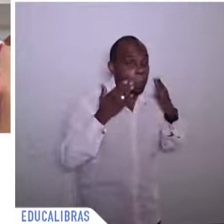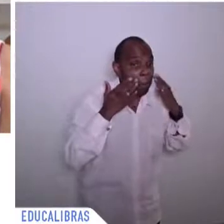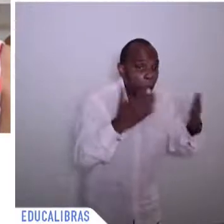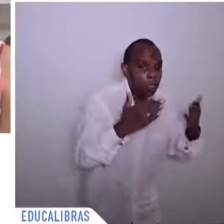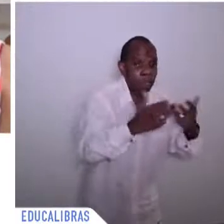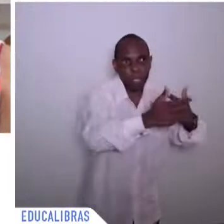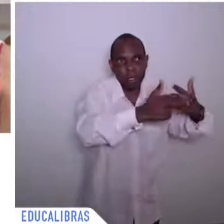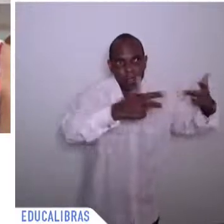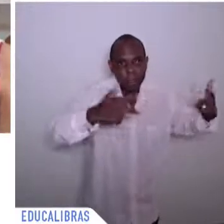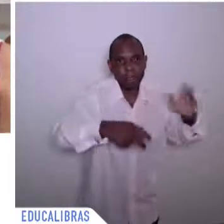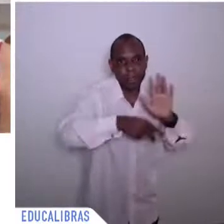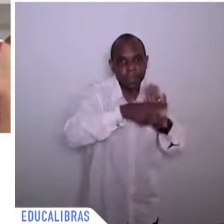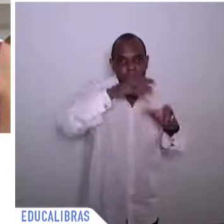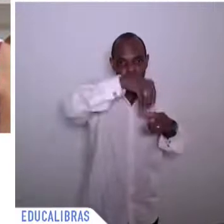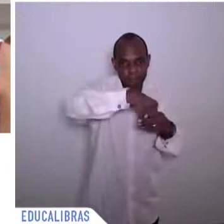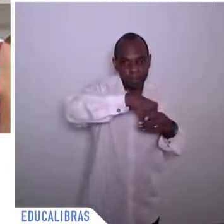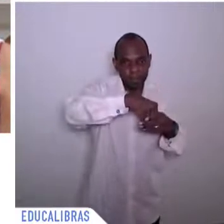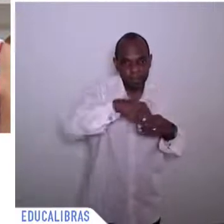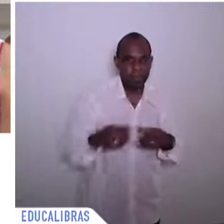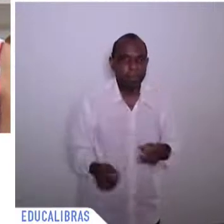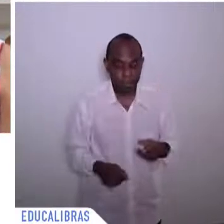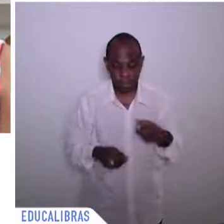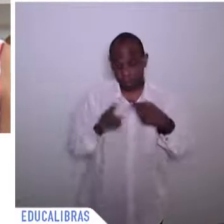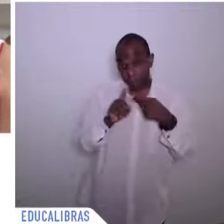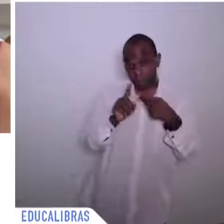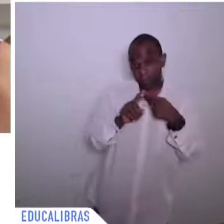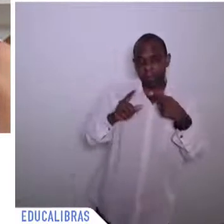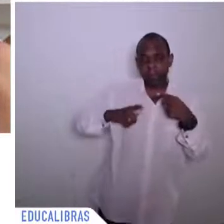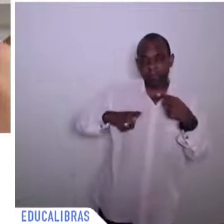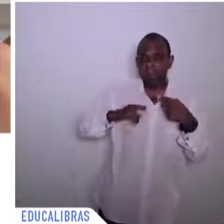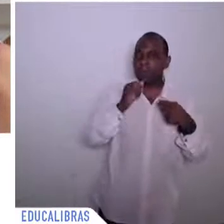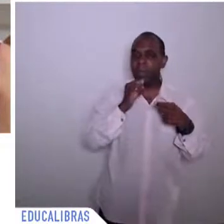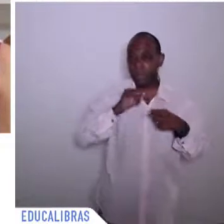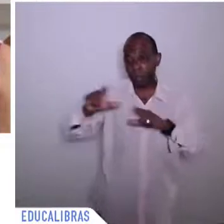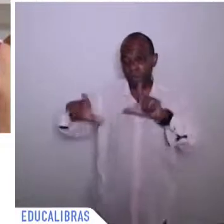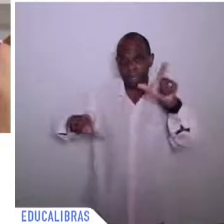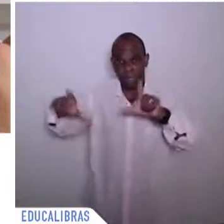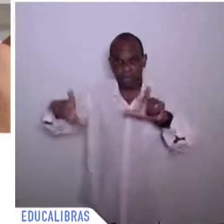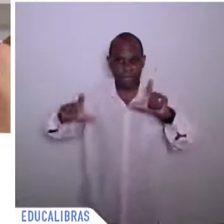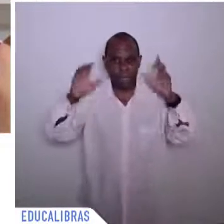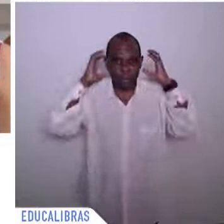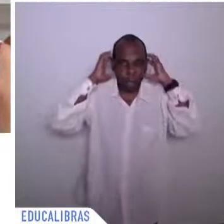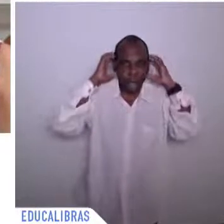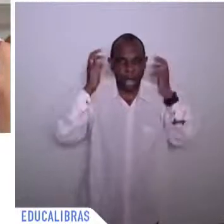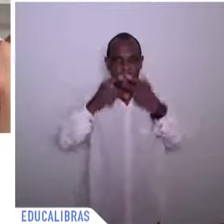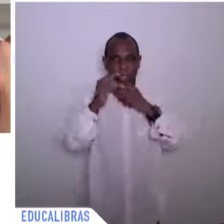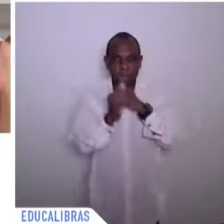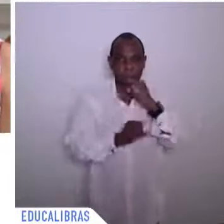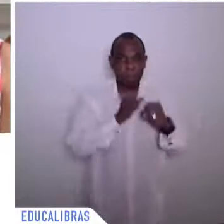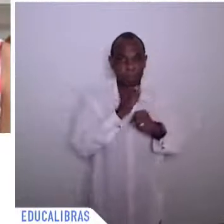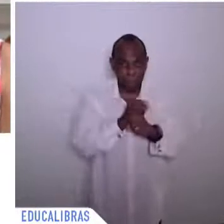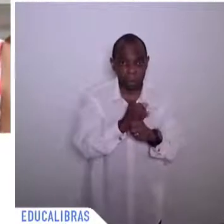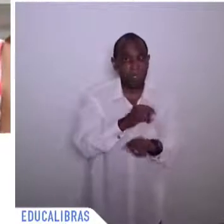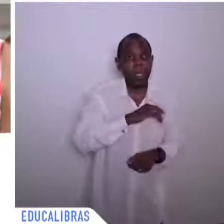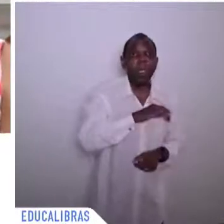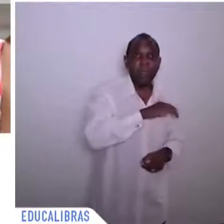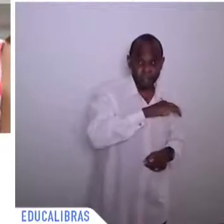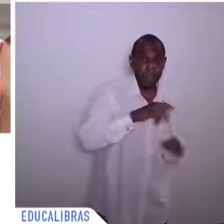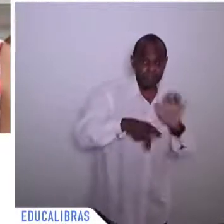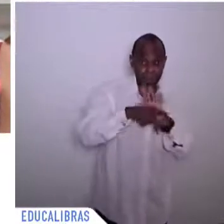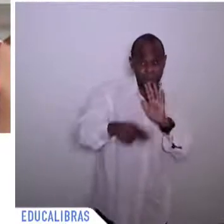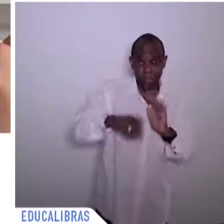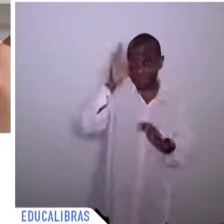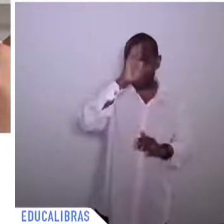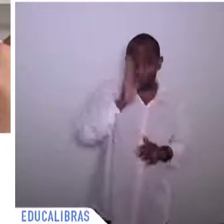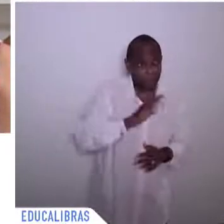new actors that come up in the context of social media. So the